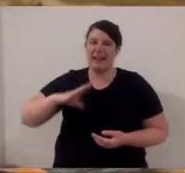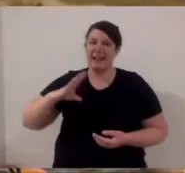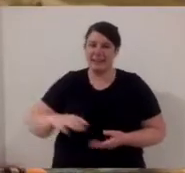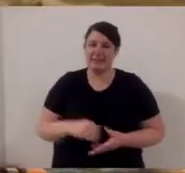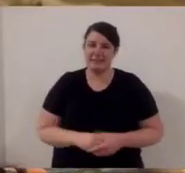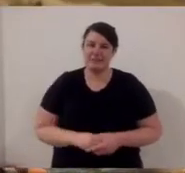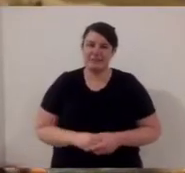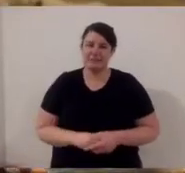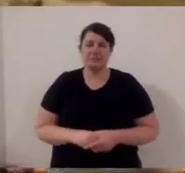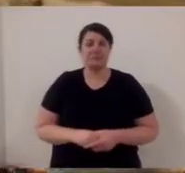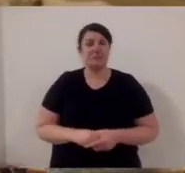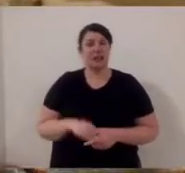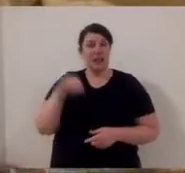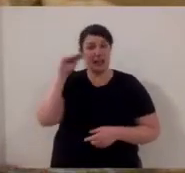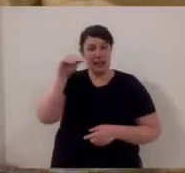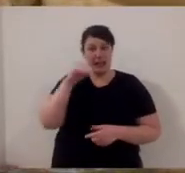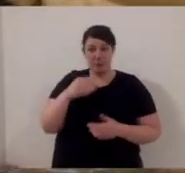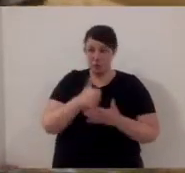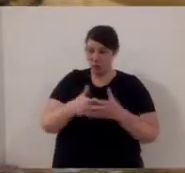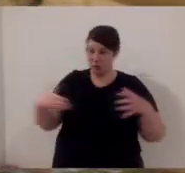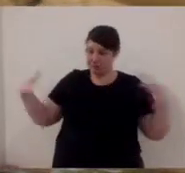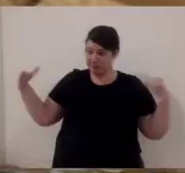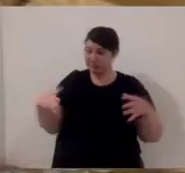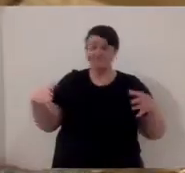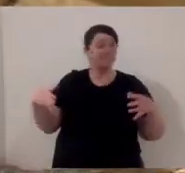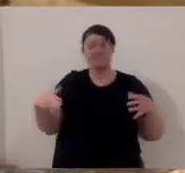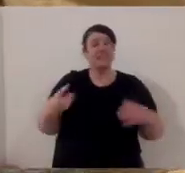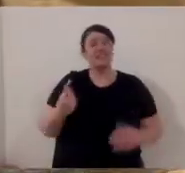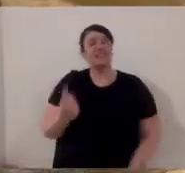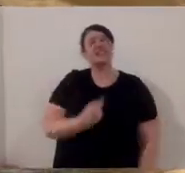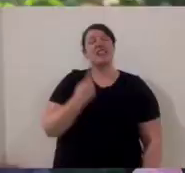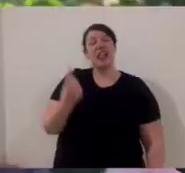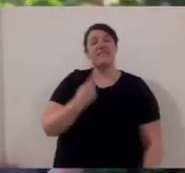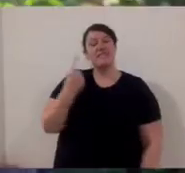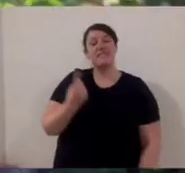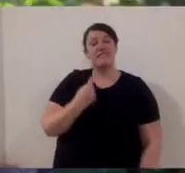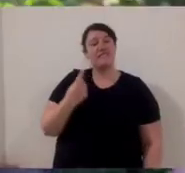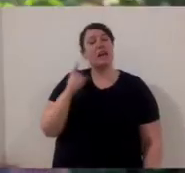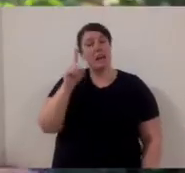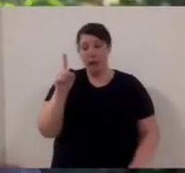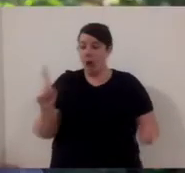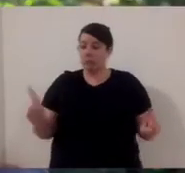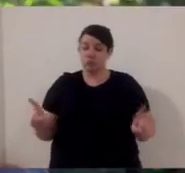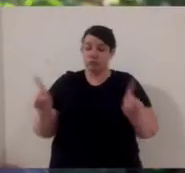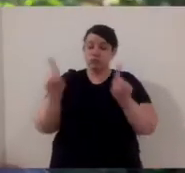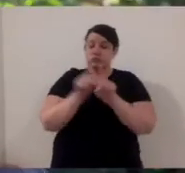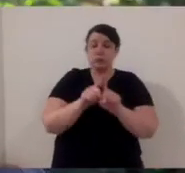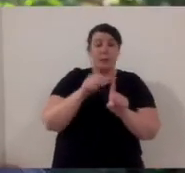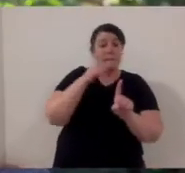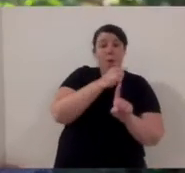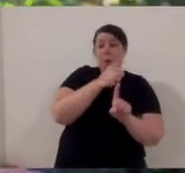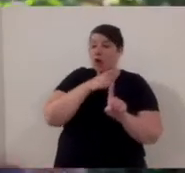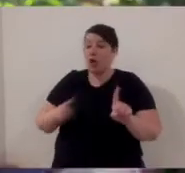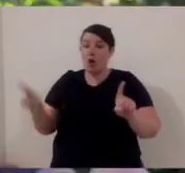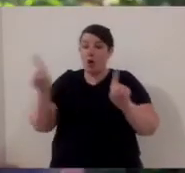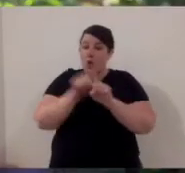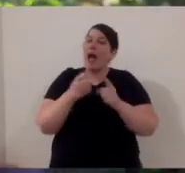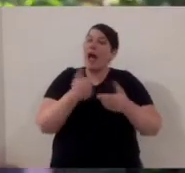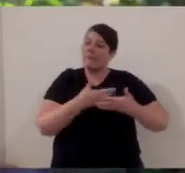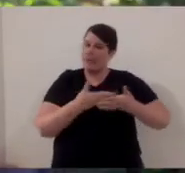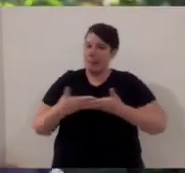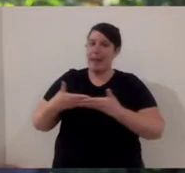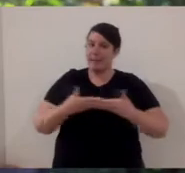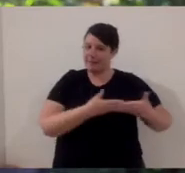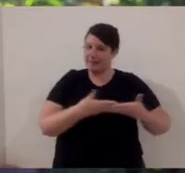typically solitary. It means that the male and female, they do their own thing, but they do come together to breed. And their breeding is